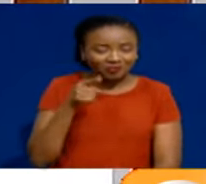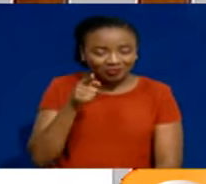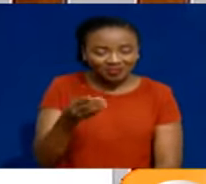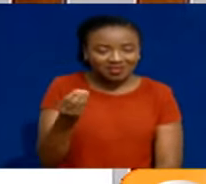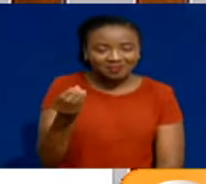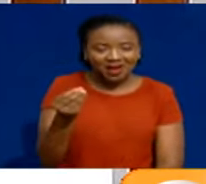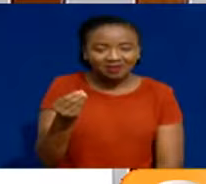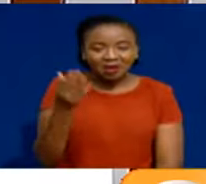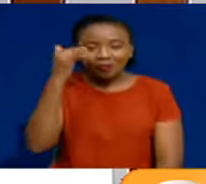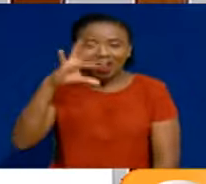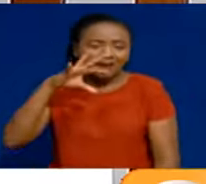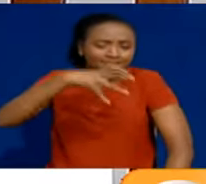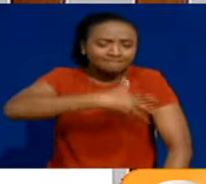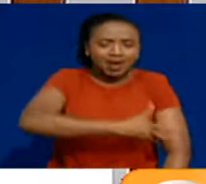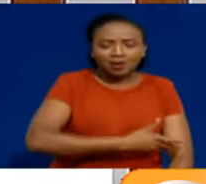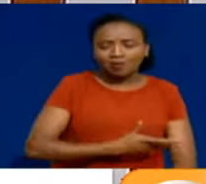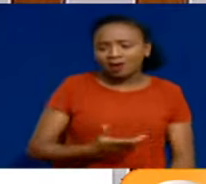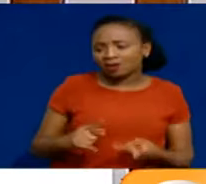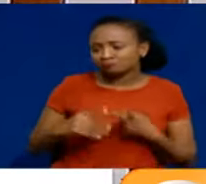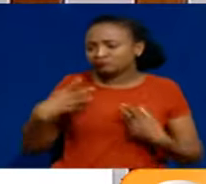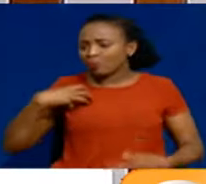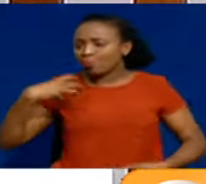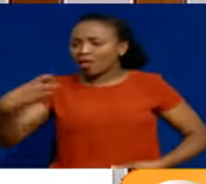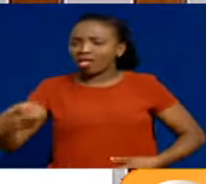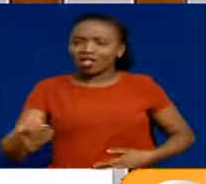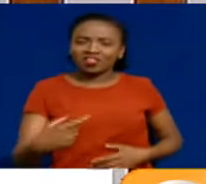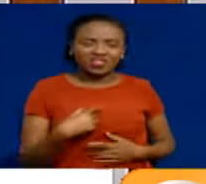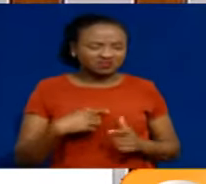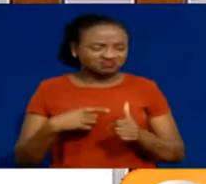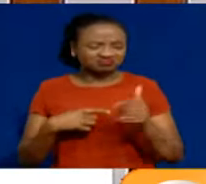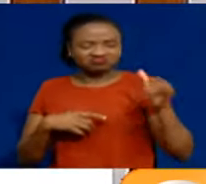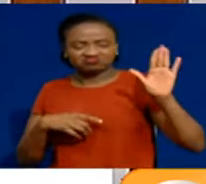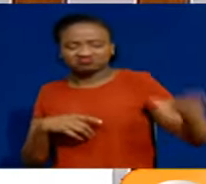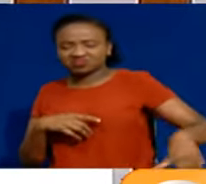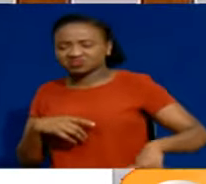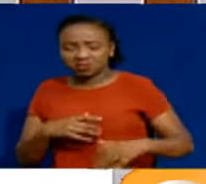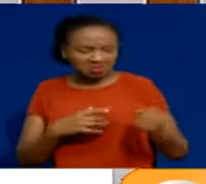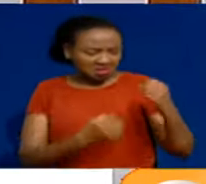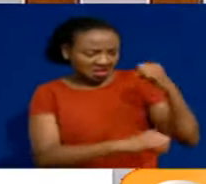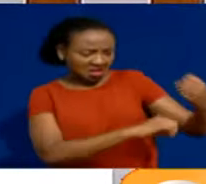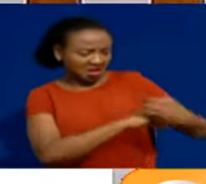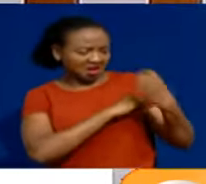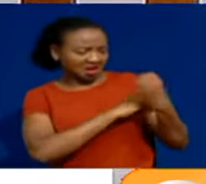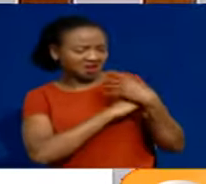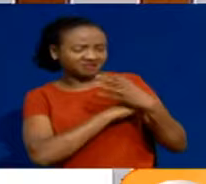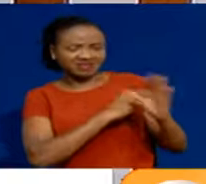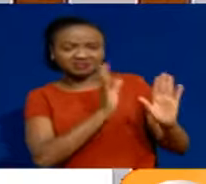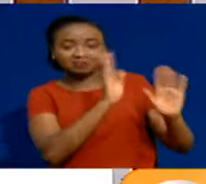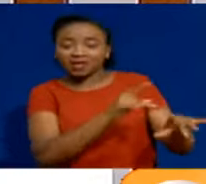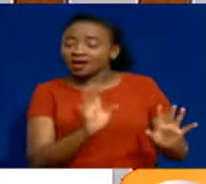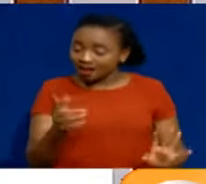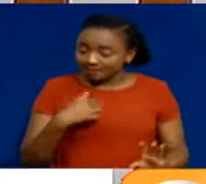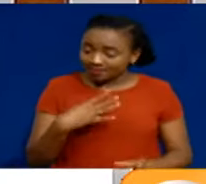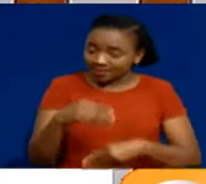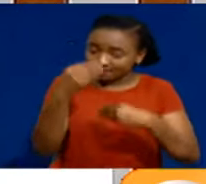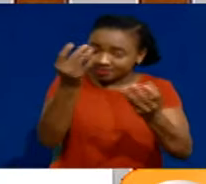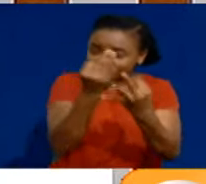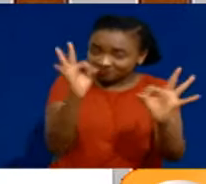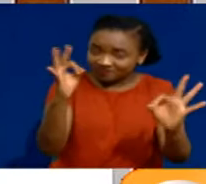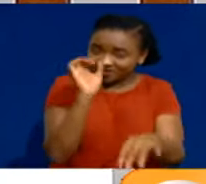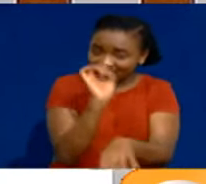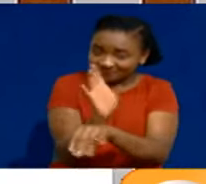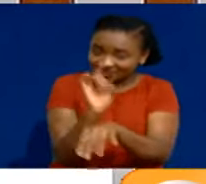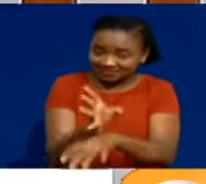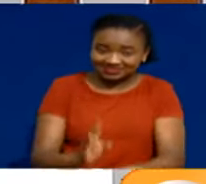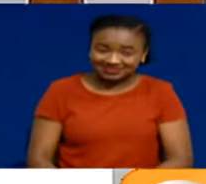You have power, you have money. You cannot listen to anybody for an advice. This is free advice I've been giving him.